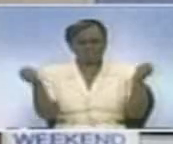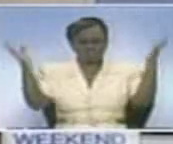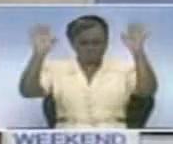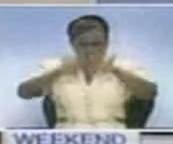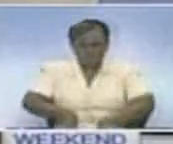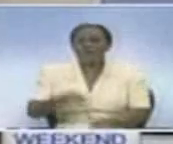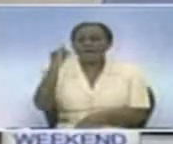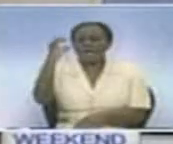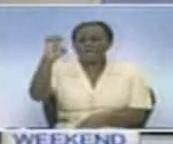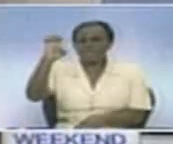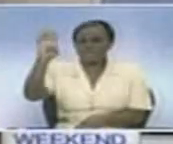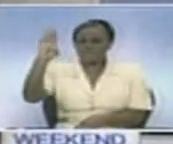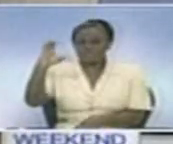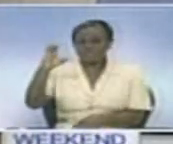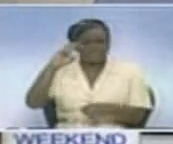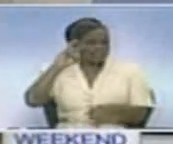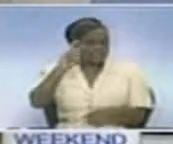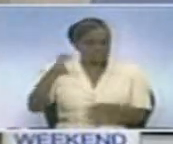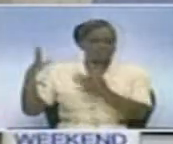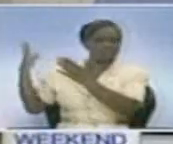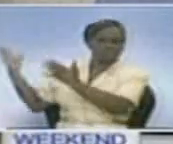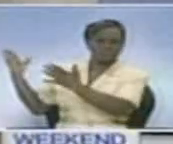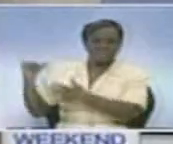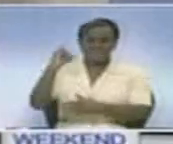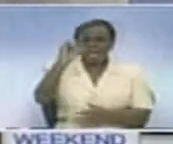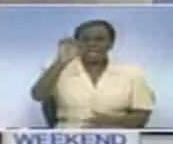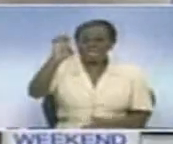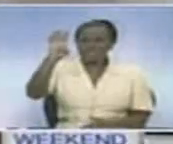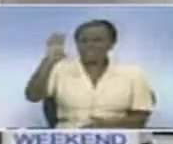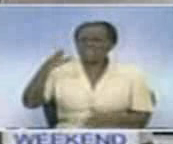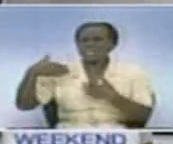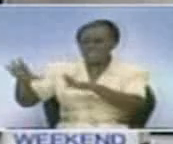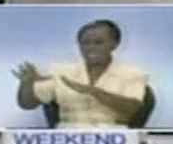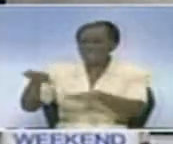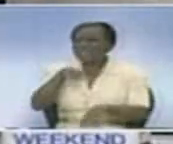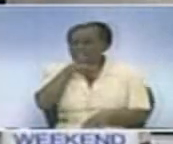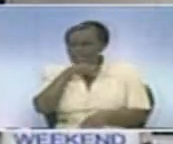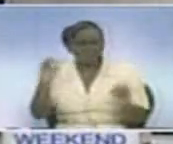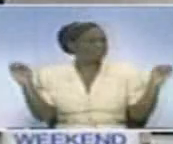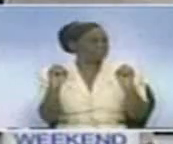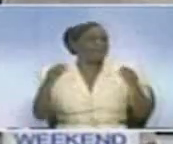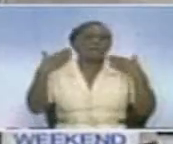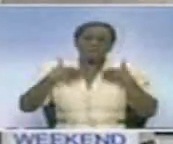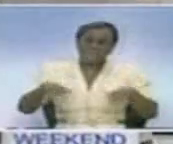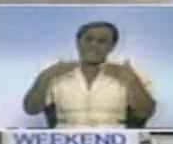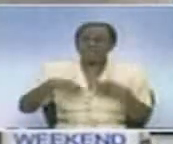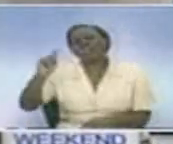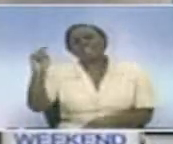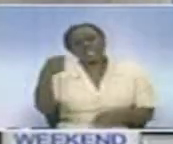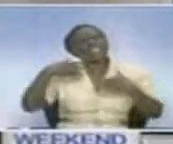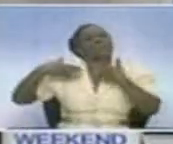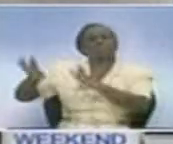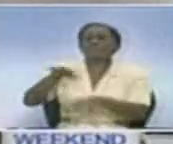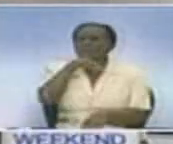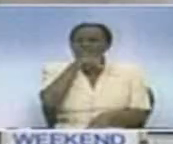disbandment of the IEBC, take a look at the statement that was made. IEBC did not reject Raila. The people of Kenya rejected him at